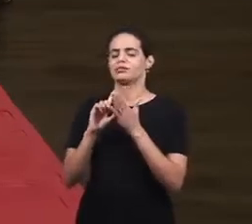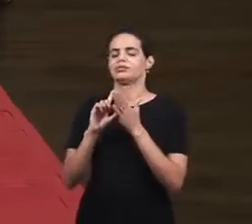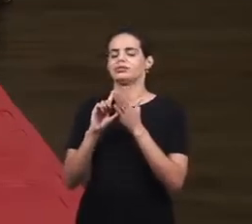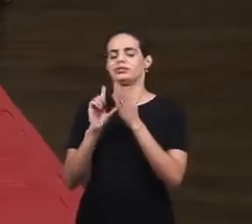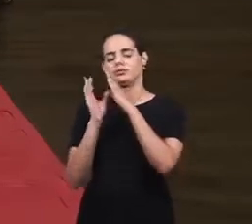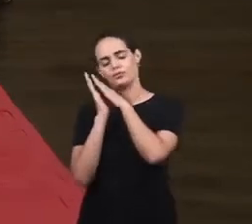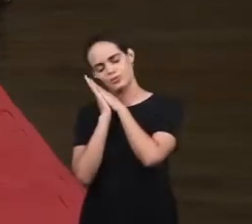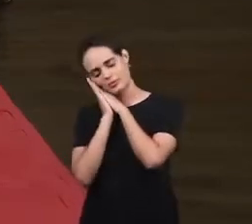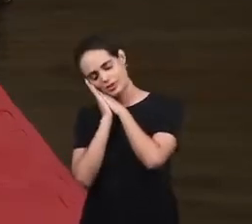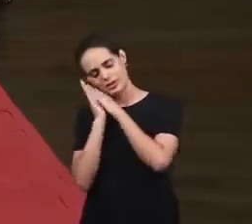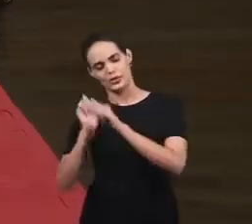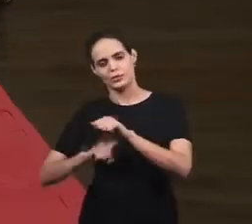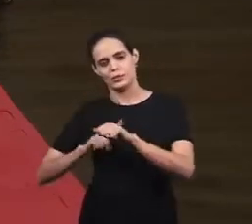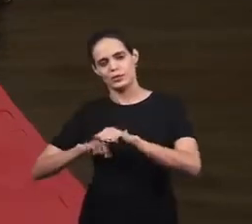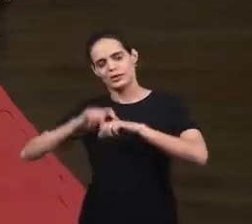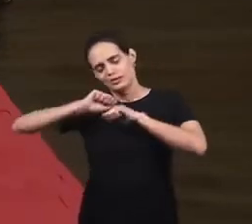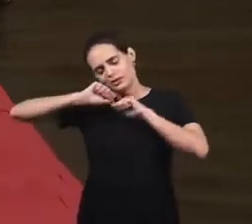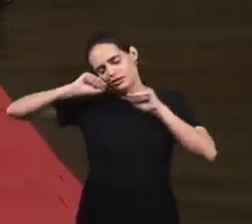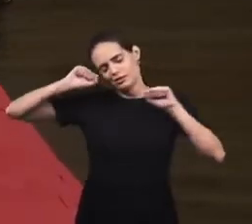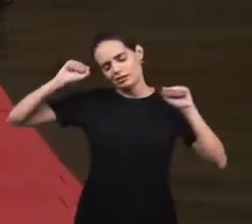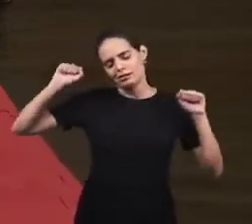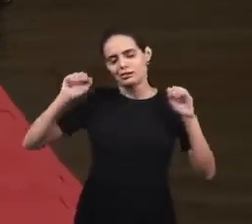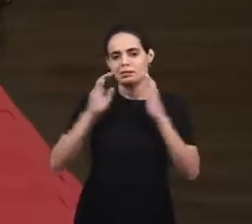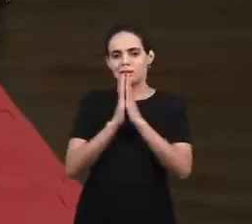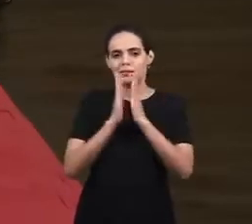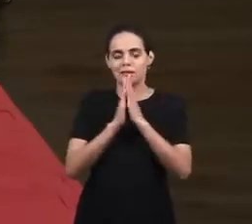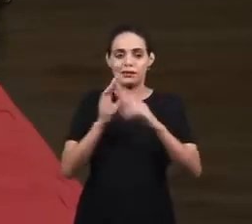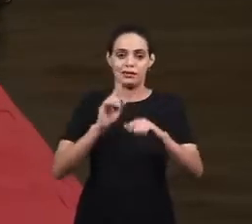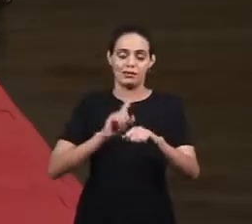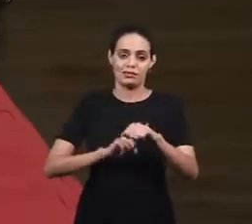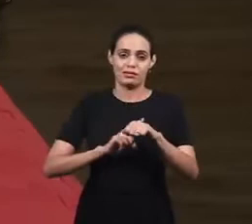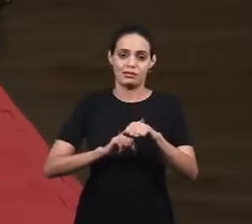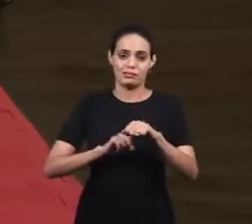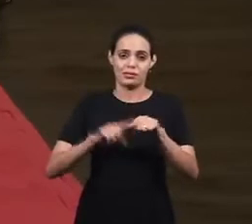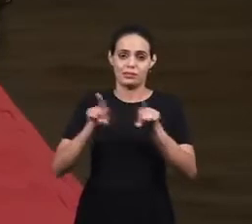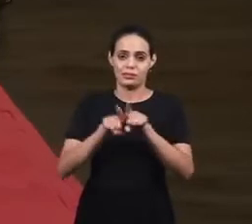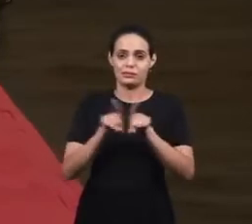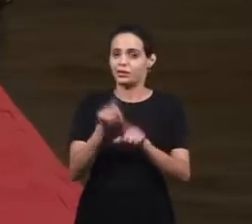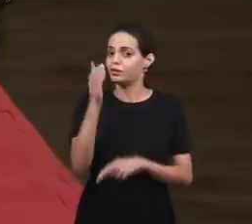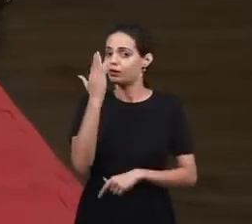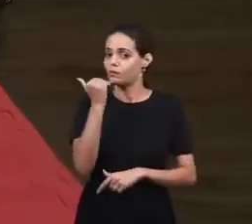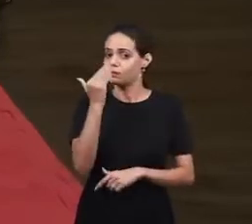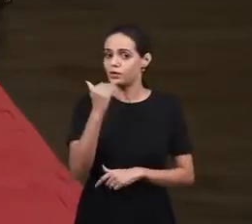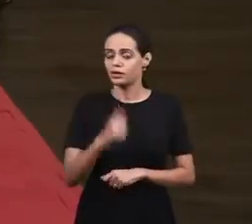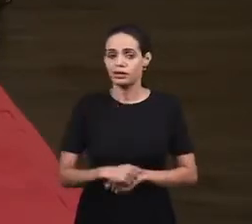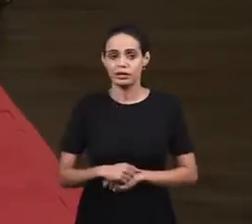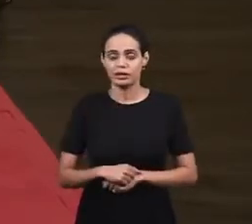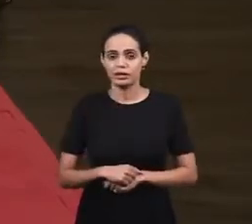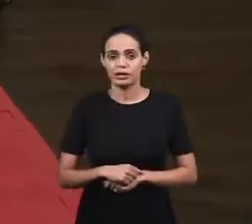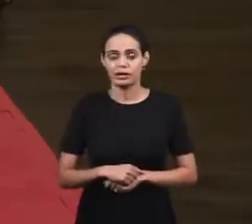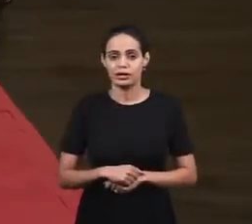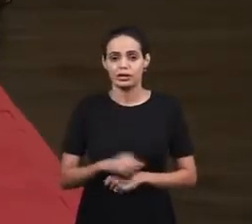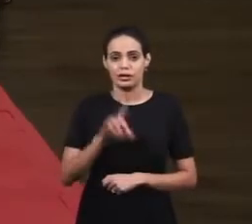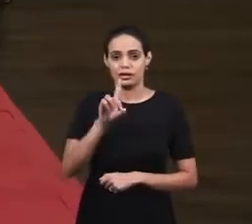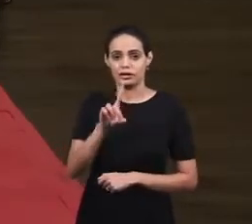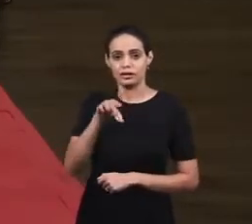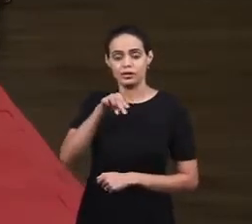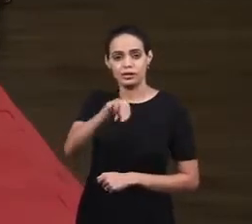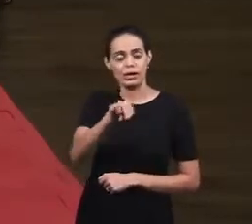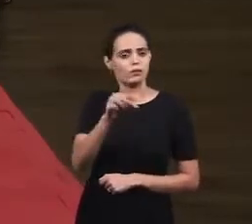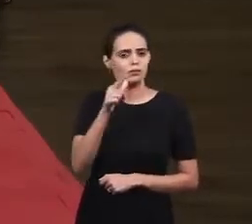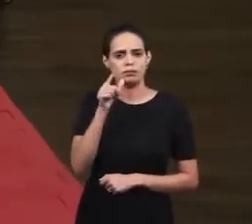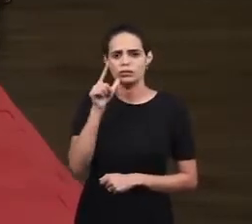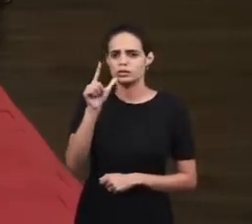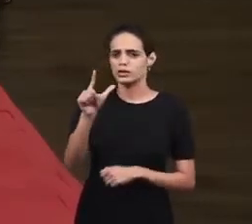when we wake up, when we're going to eat. And Daniel also couldn't stay this long without praying.